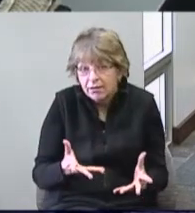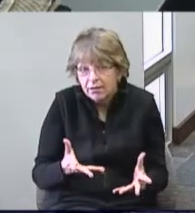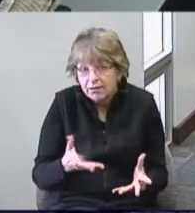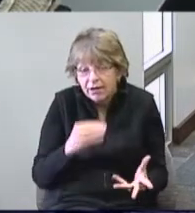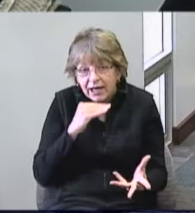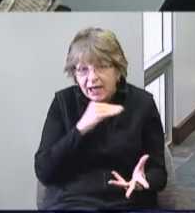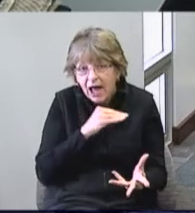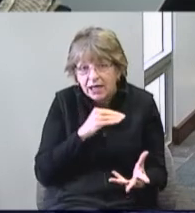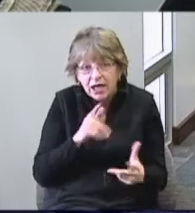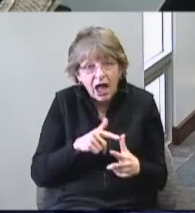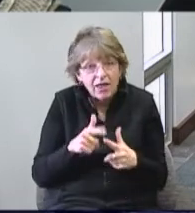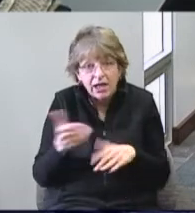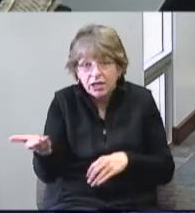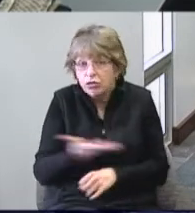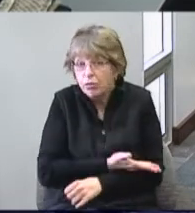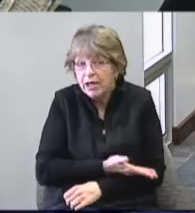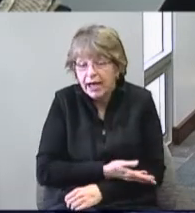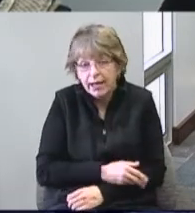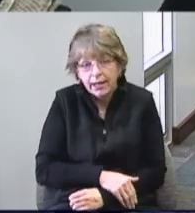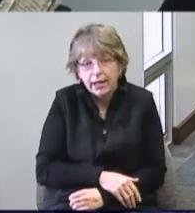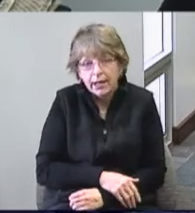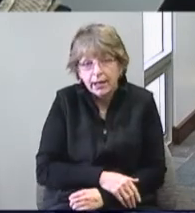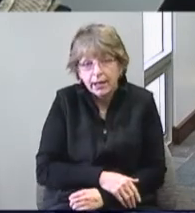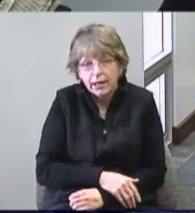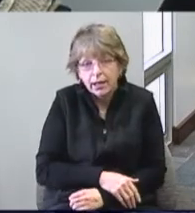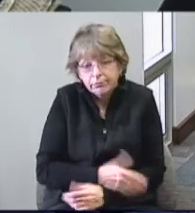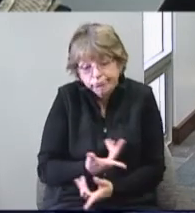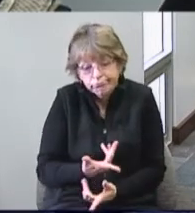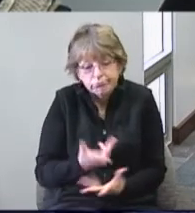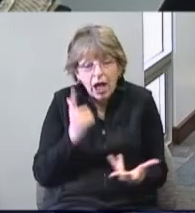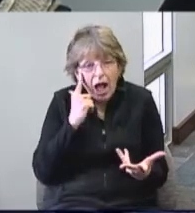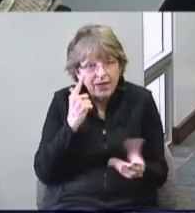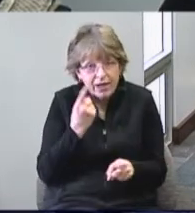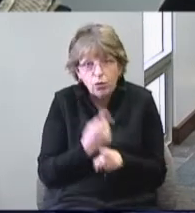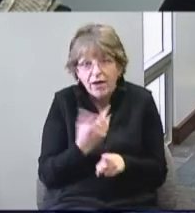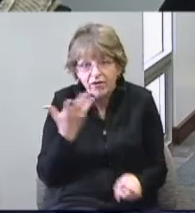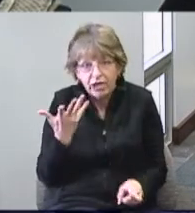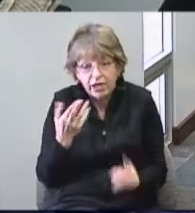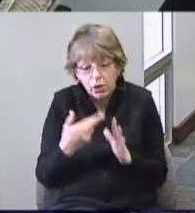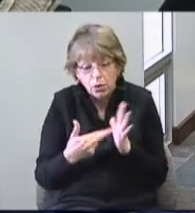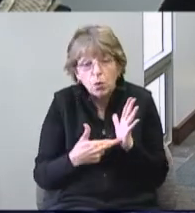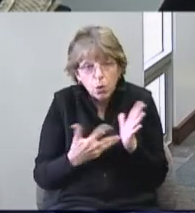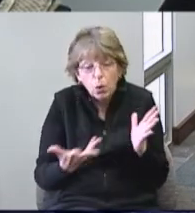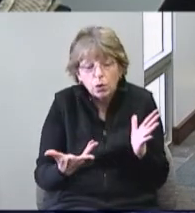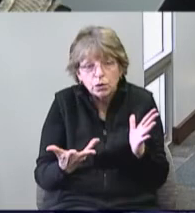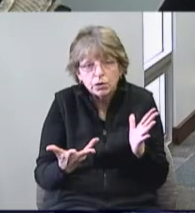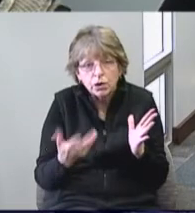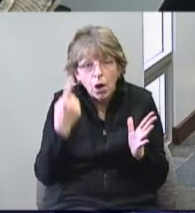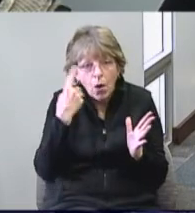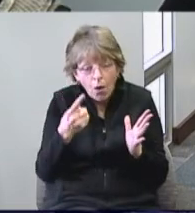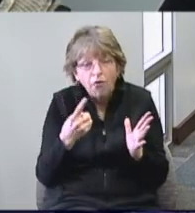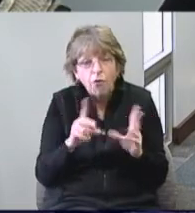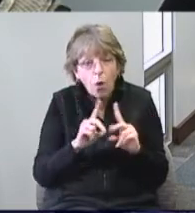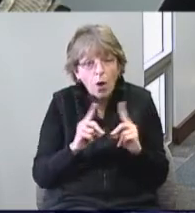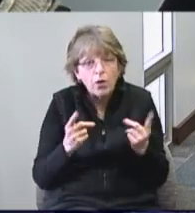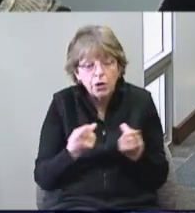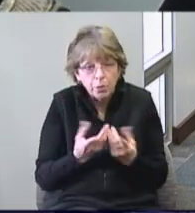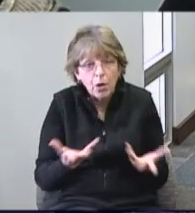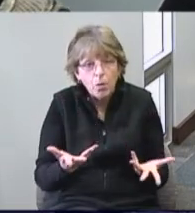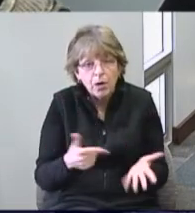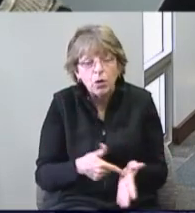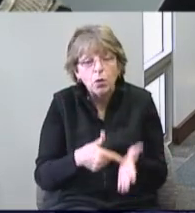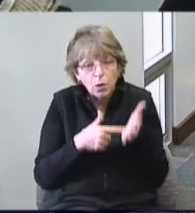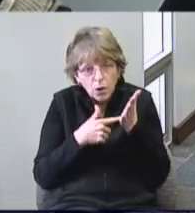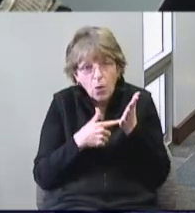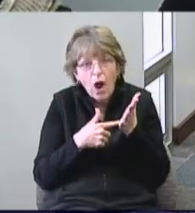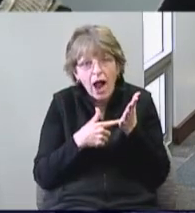And then he's terminated. Well, rightfully so. The rules and regulations for the police department require